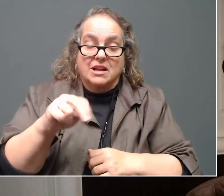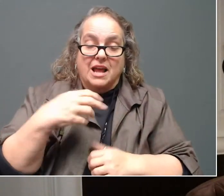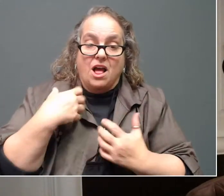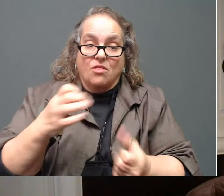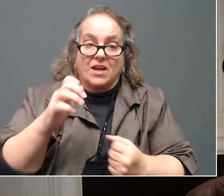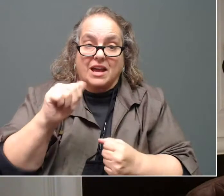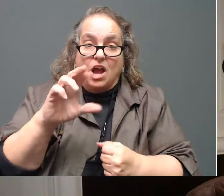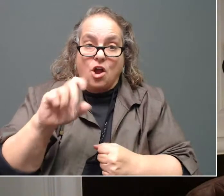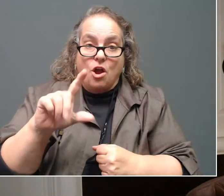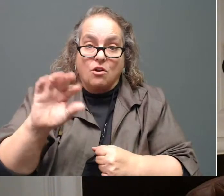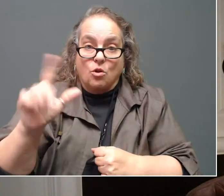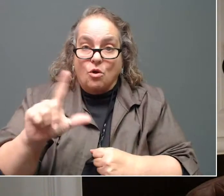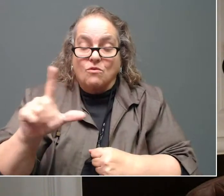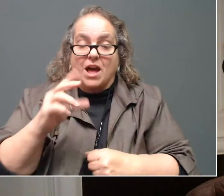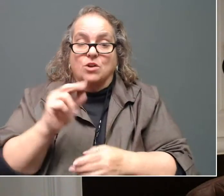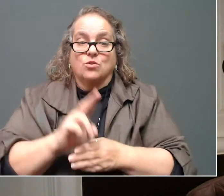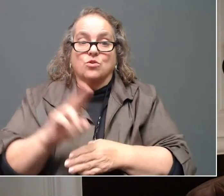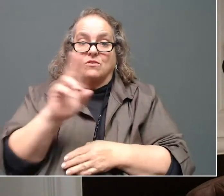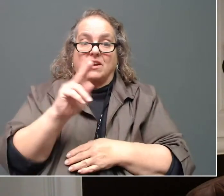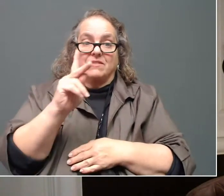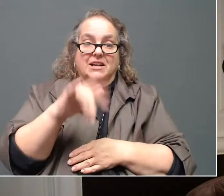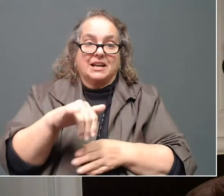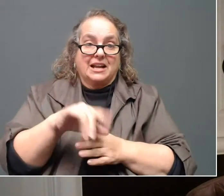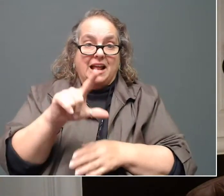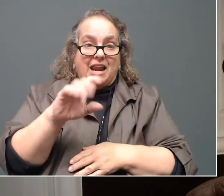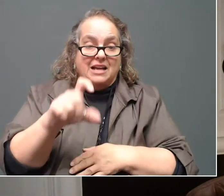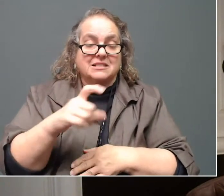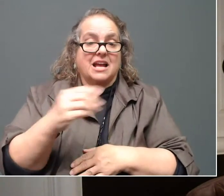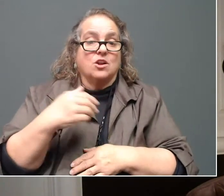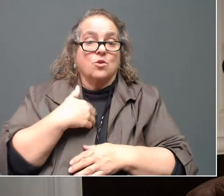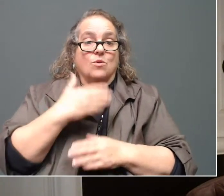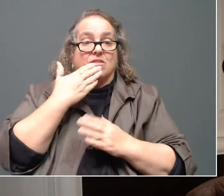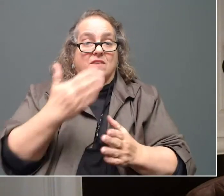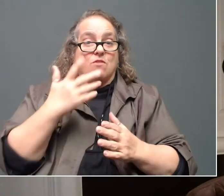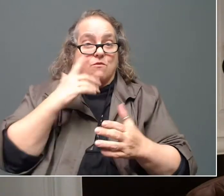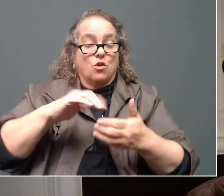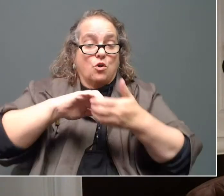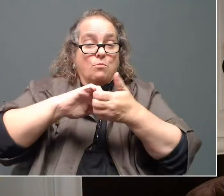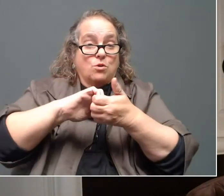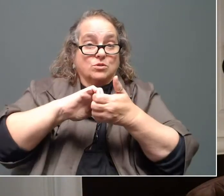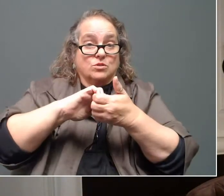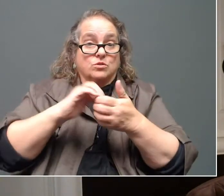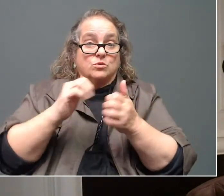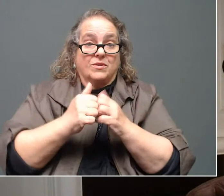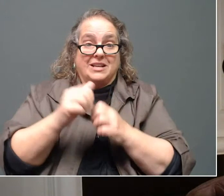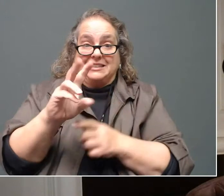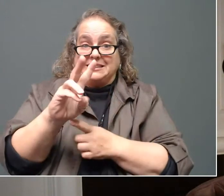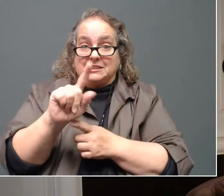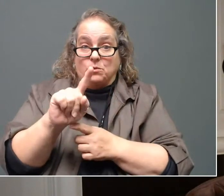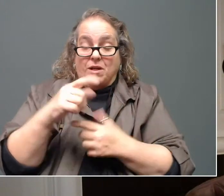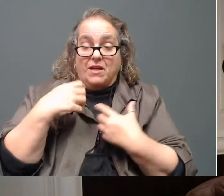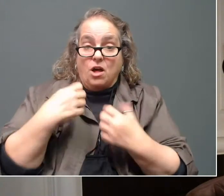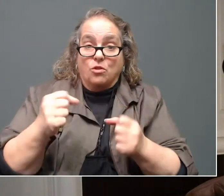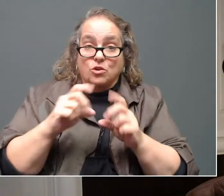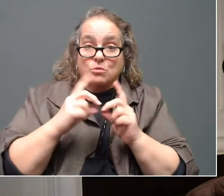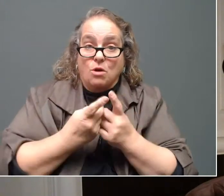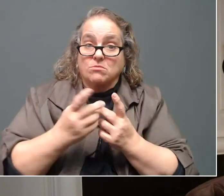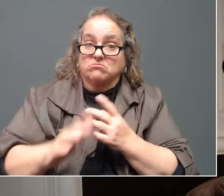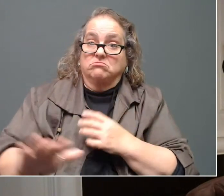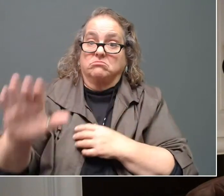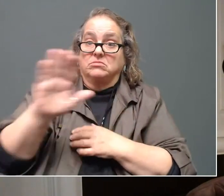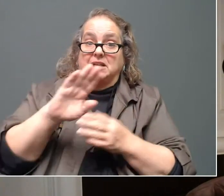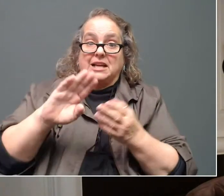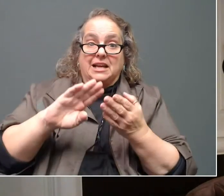Lexington. We also are very grateful for the partnership of the 61 local health departments across 120 counties in the state. And there will be